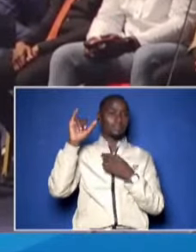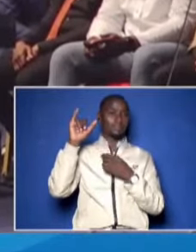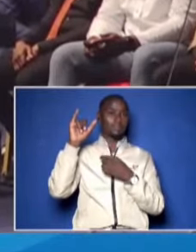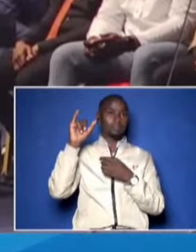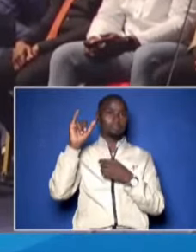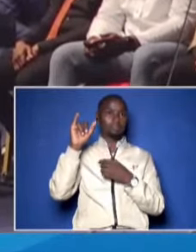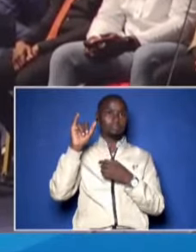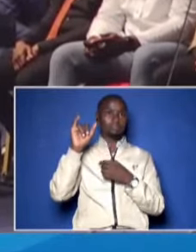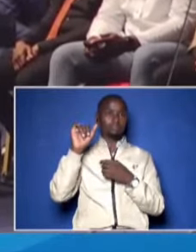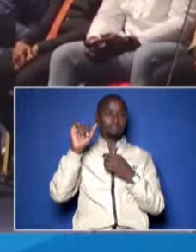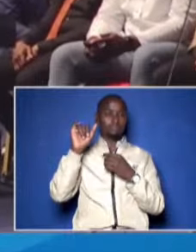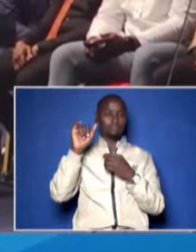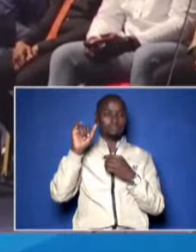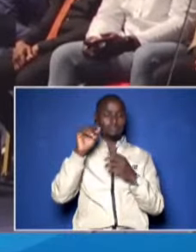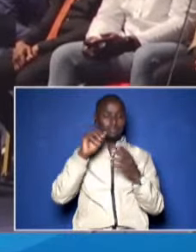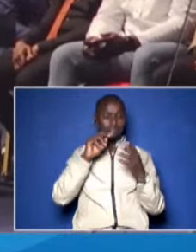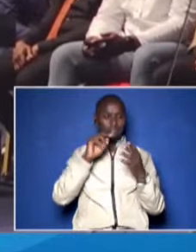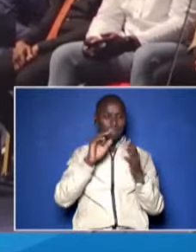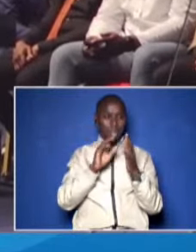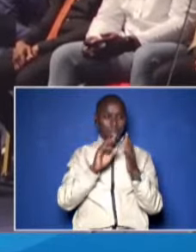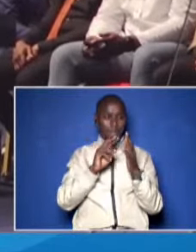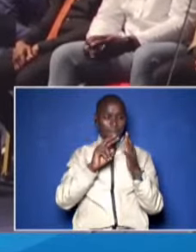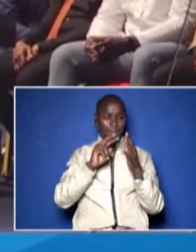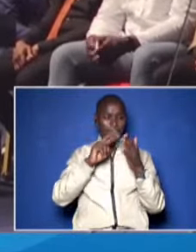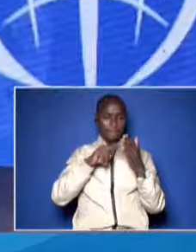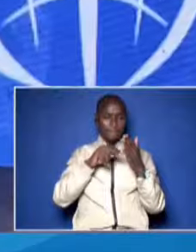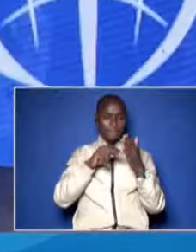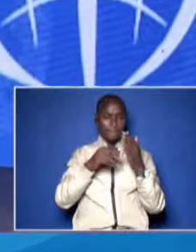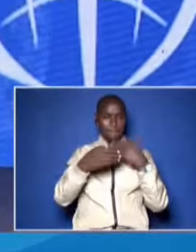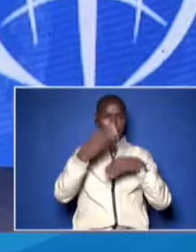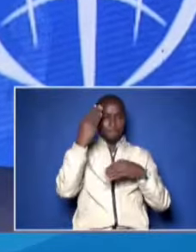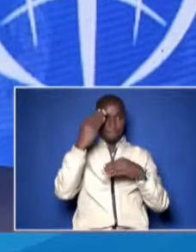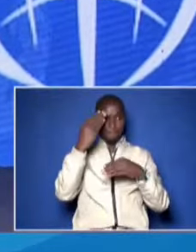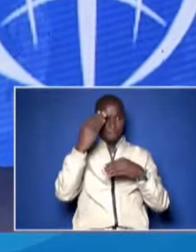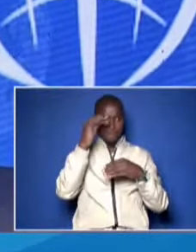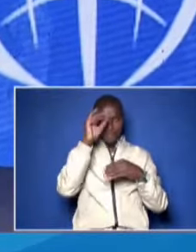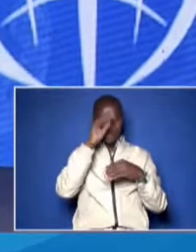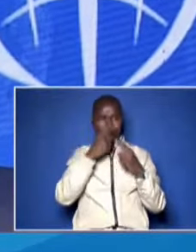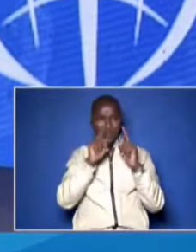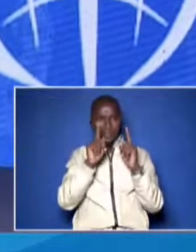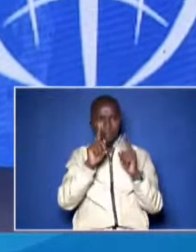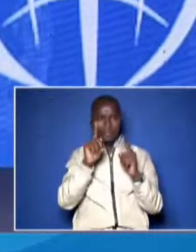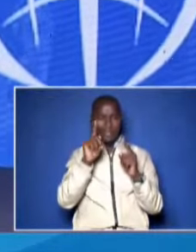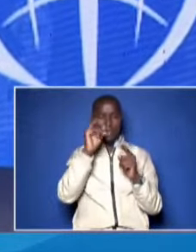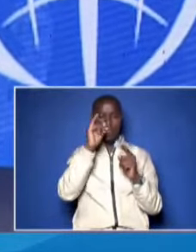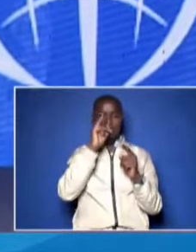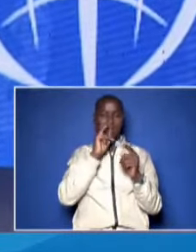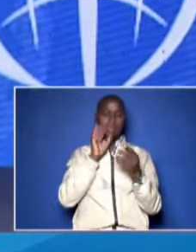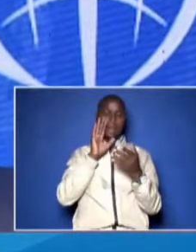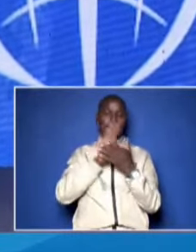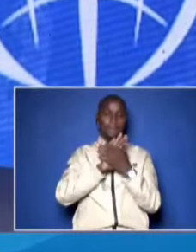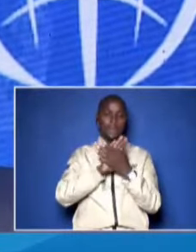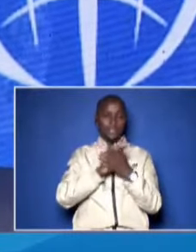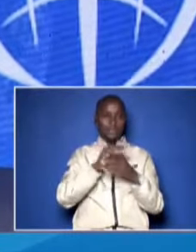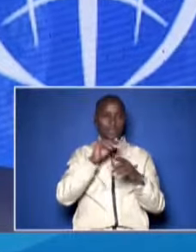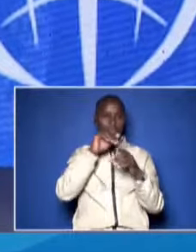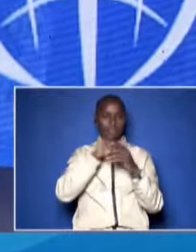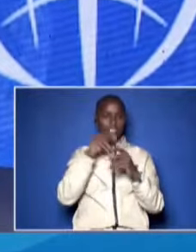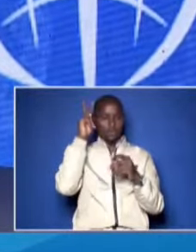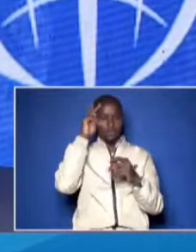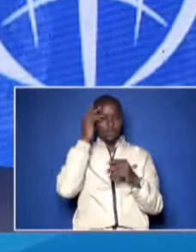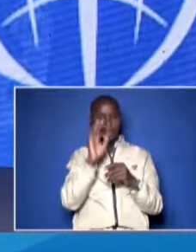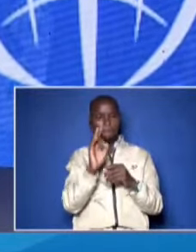and women but I believe a knowledge of the